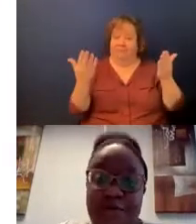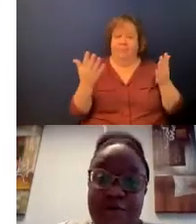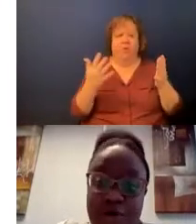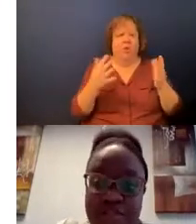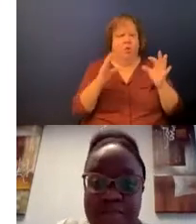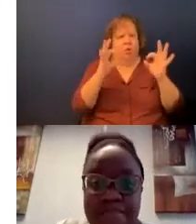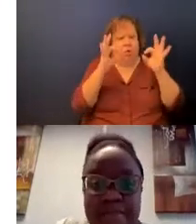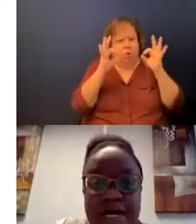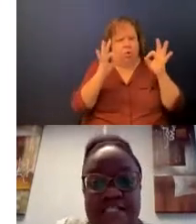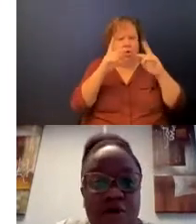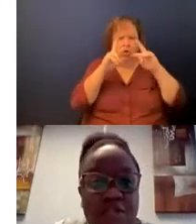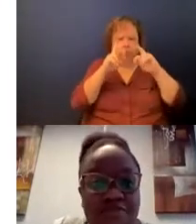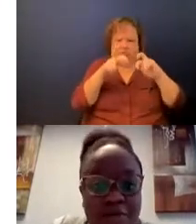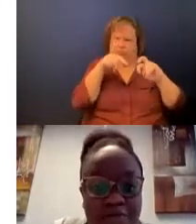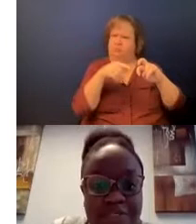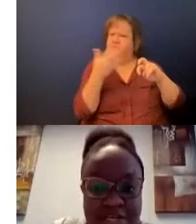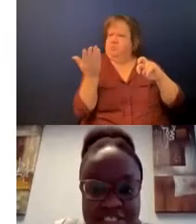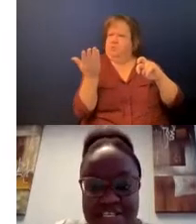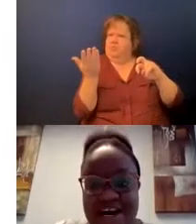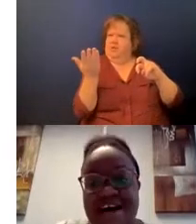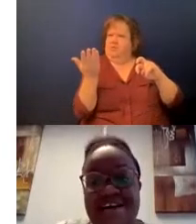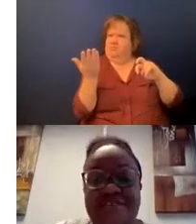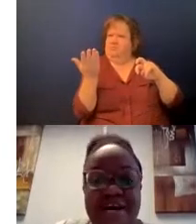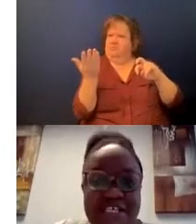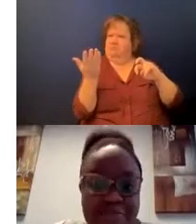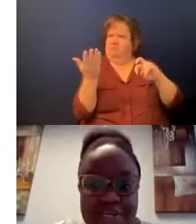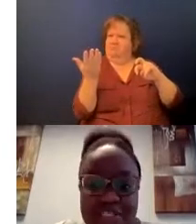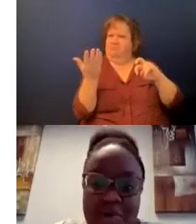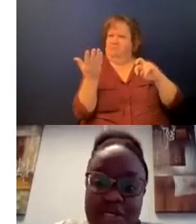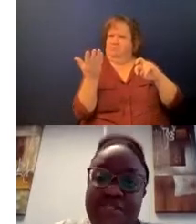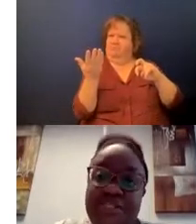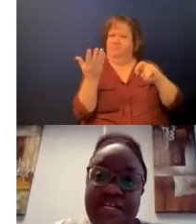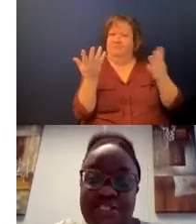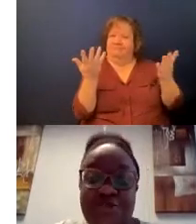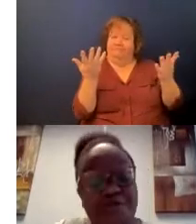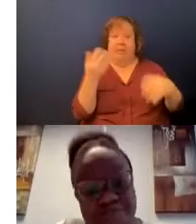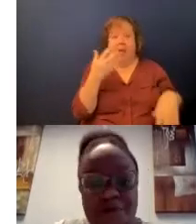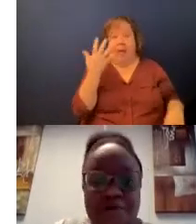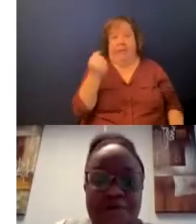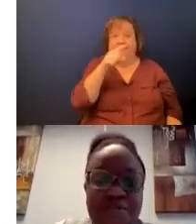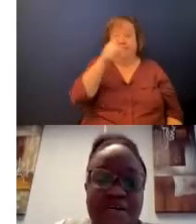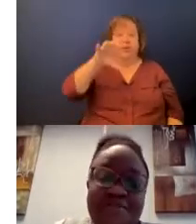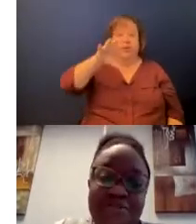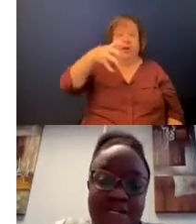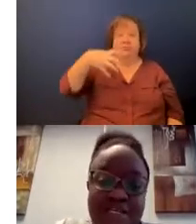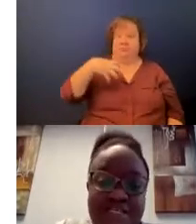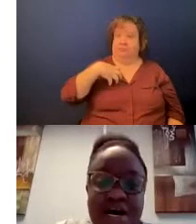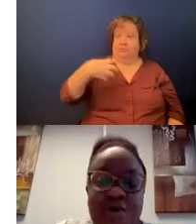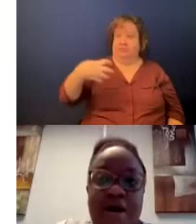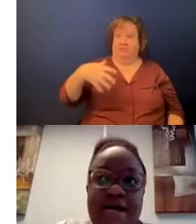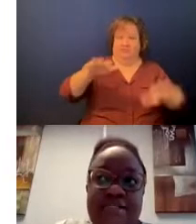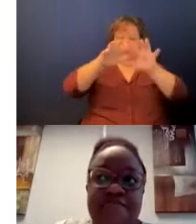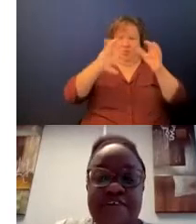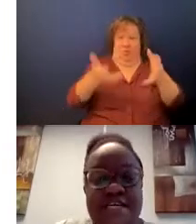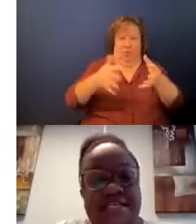the global north? As a local development practitioner, I have, in my experience, worked with international global north donors